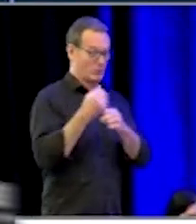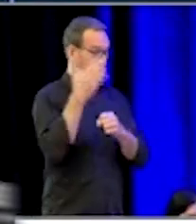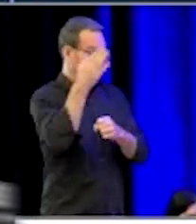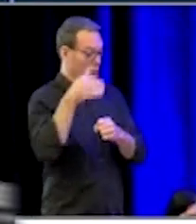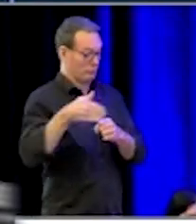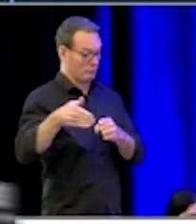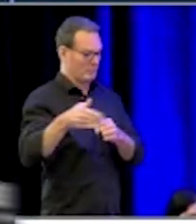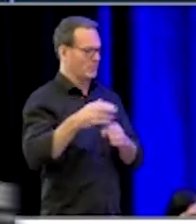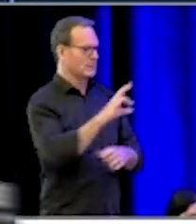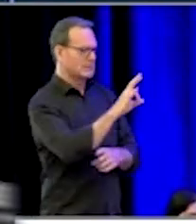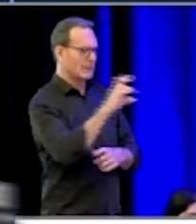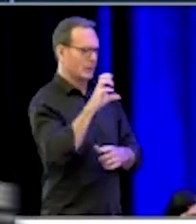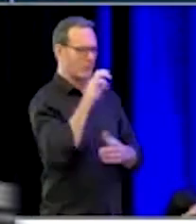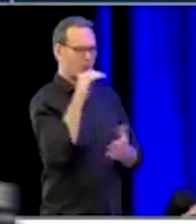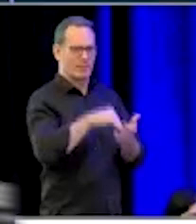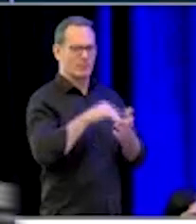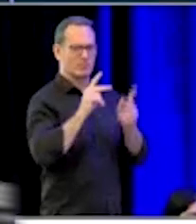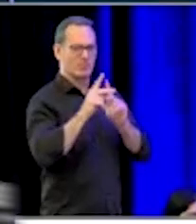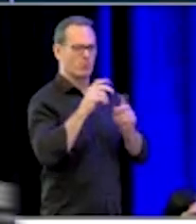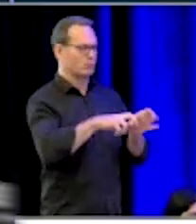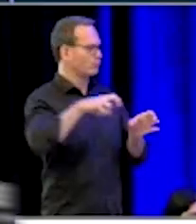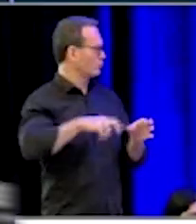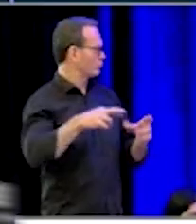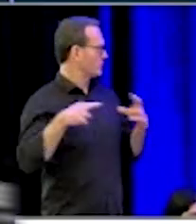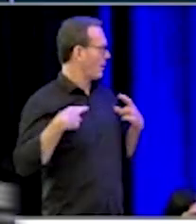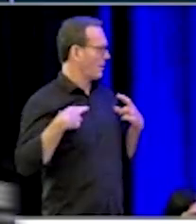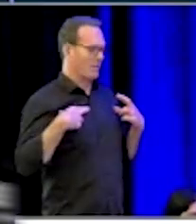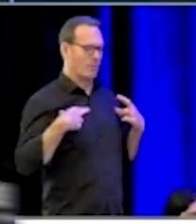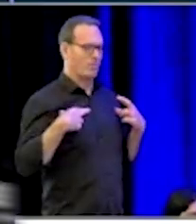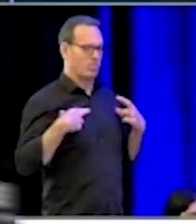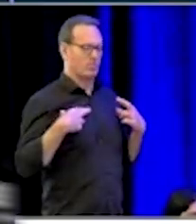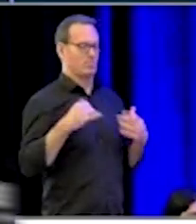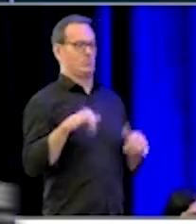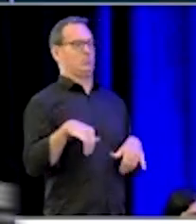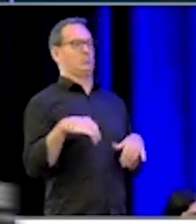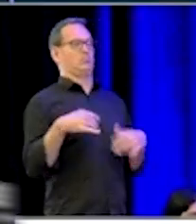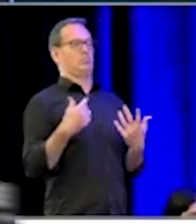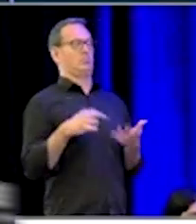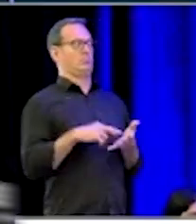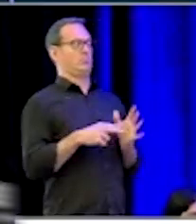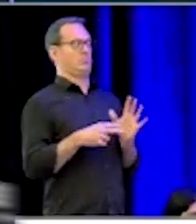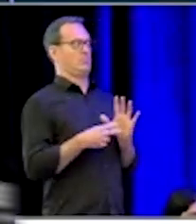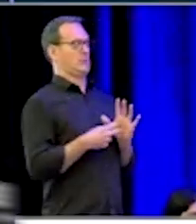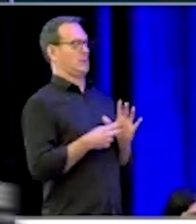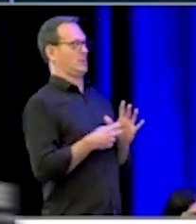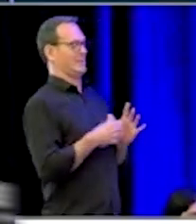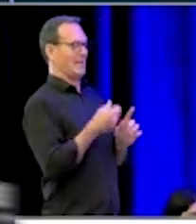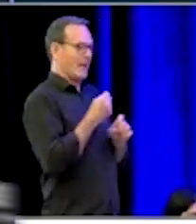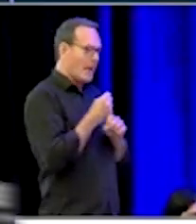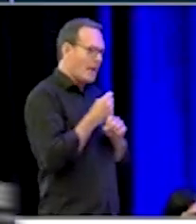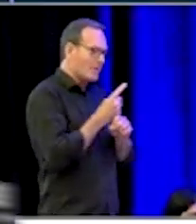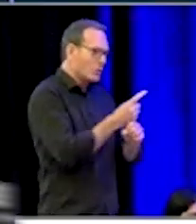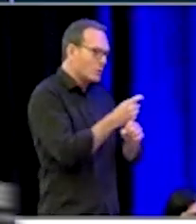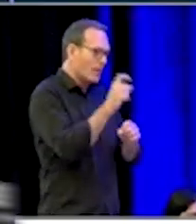To meet that demand, we need to hire 75,000 apprentices per year.